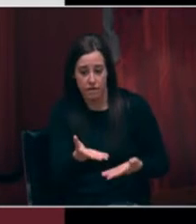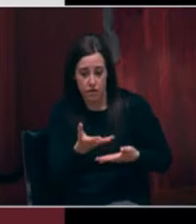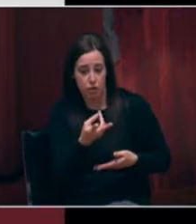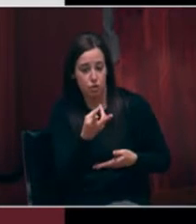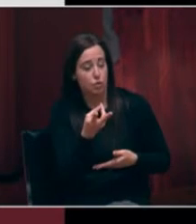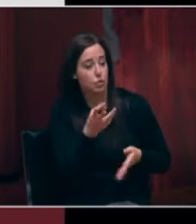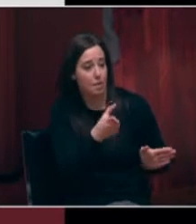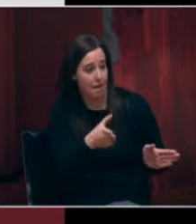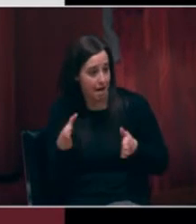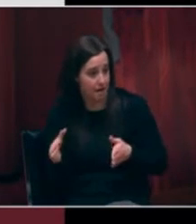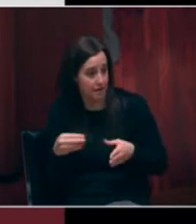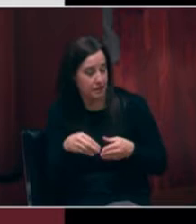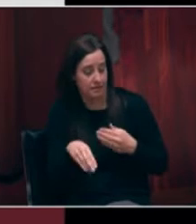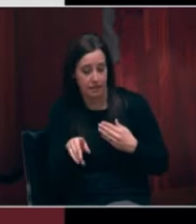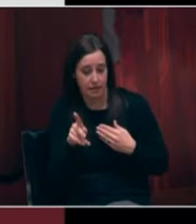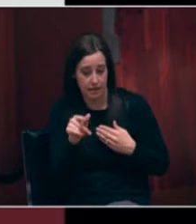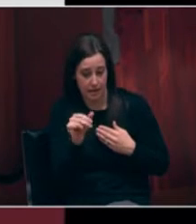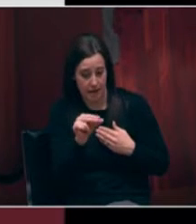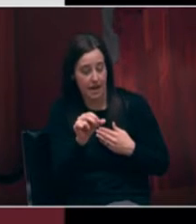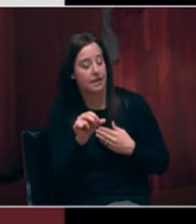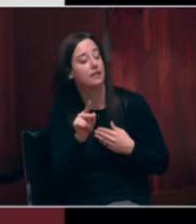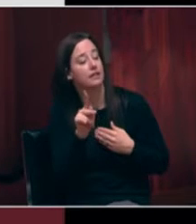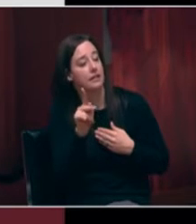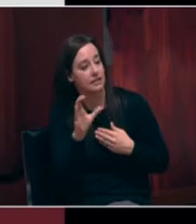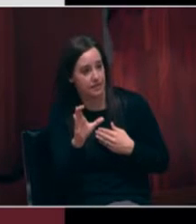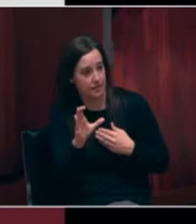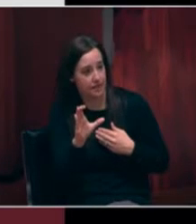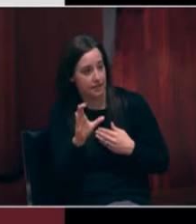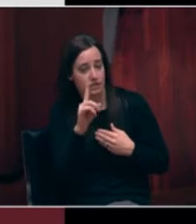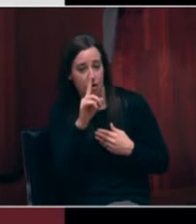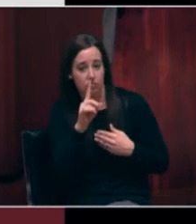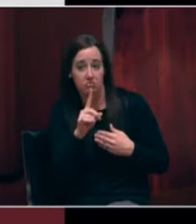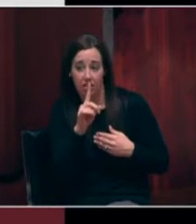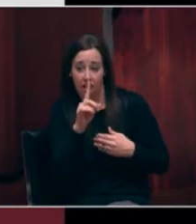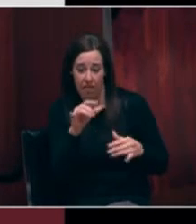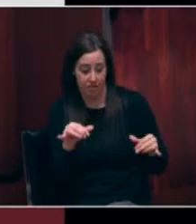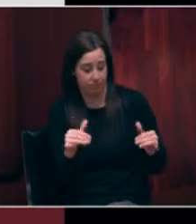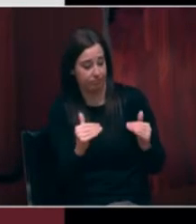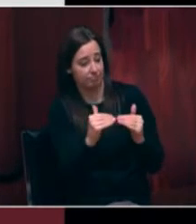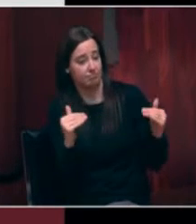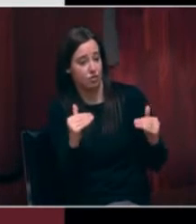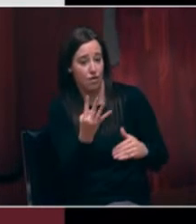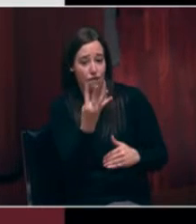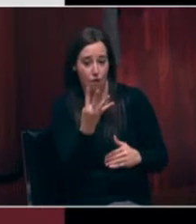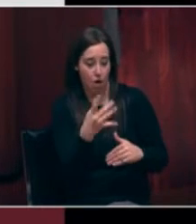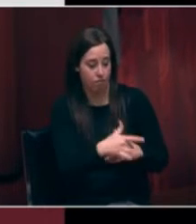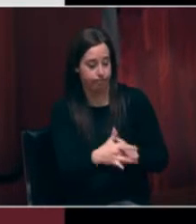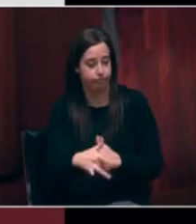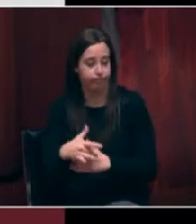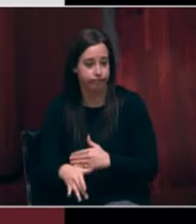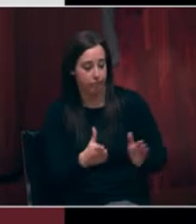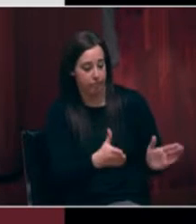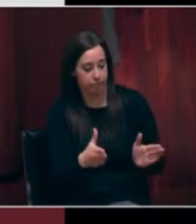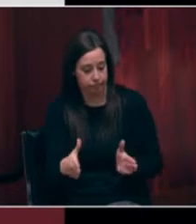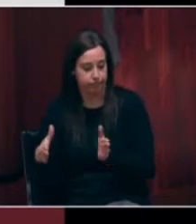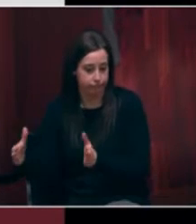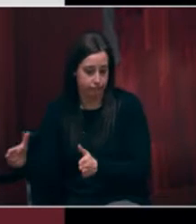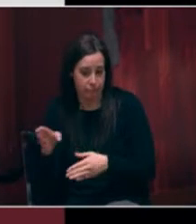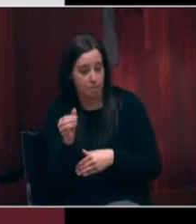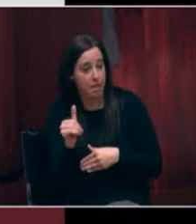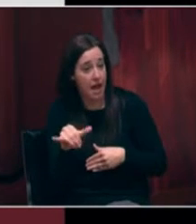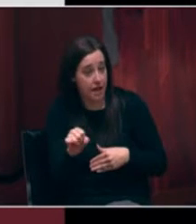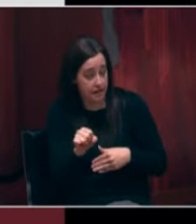area. So between those two events, we've got the equivalent of four empty bays which gives us, as you'll see, a lot more flexibility